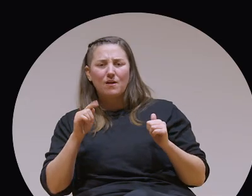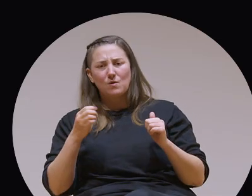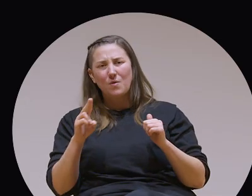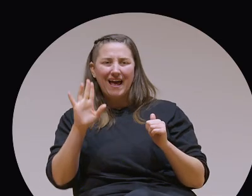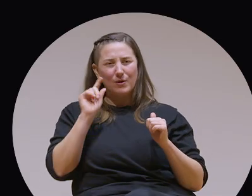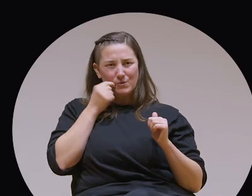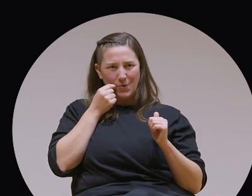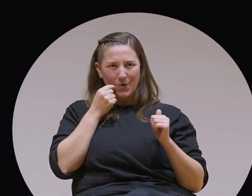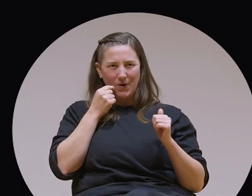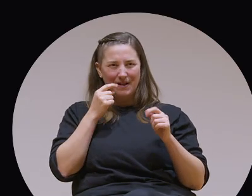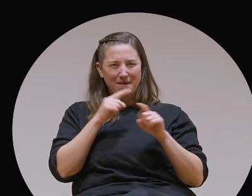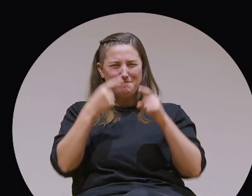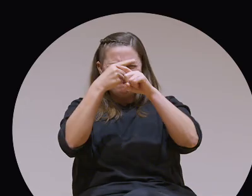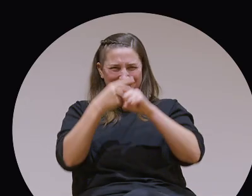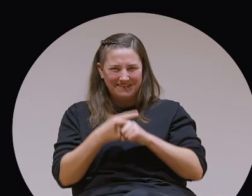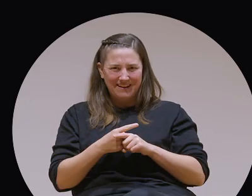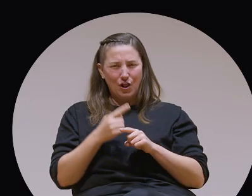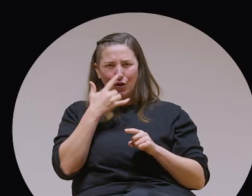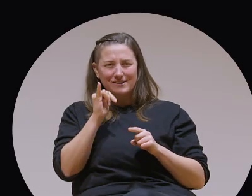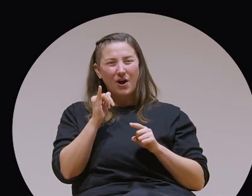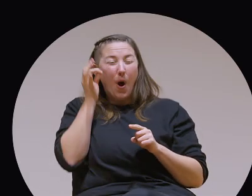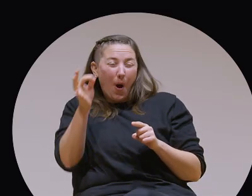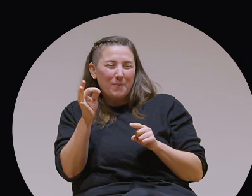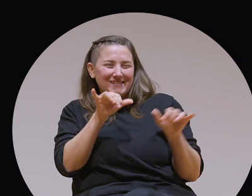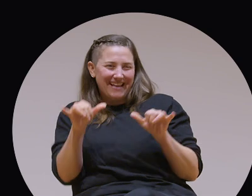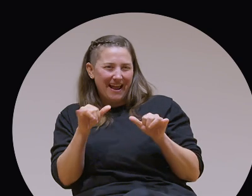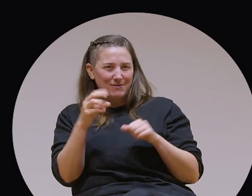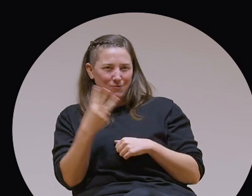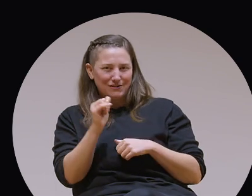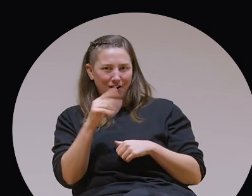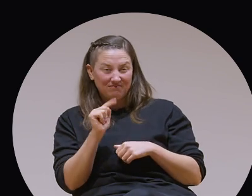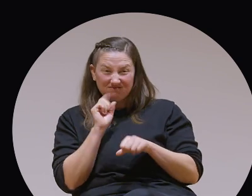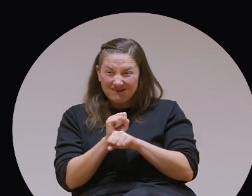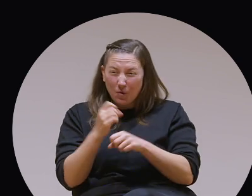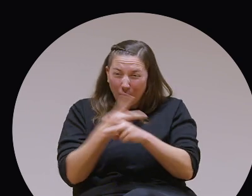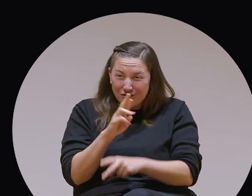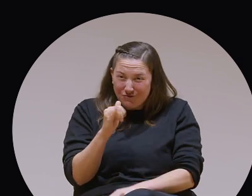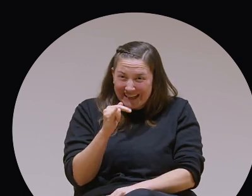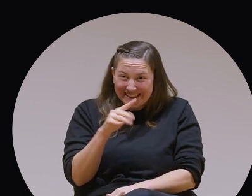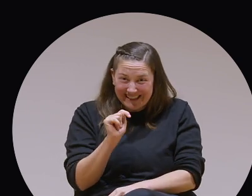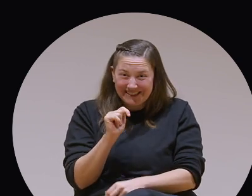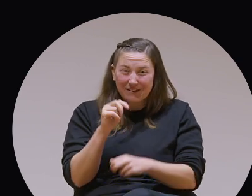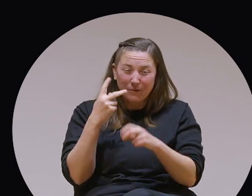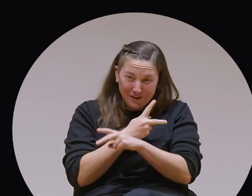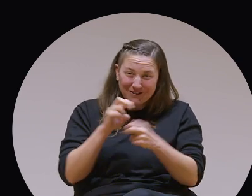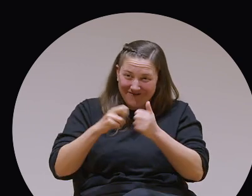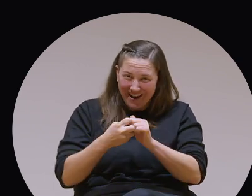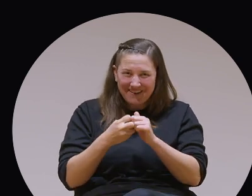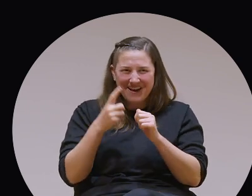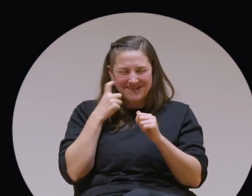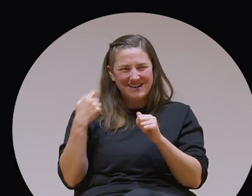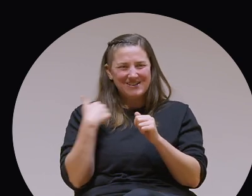chic. And it's almost as good as Western art, which is actually more racist and more problematic. So now we've moved on to